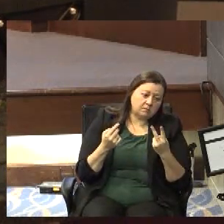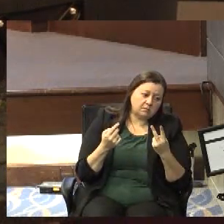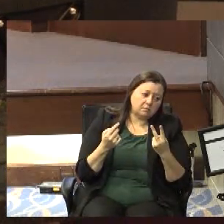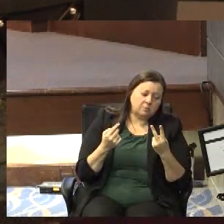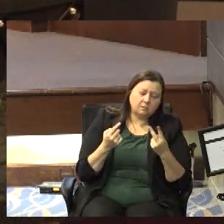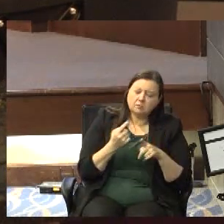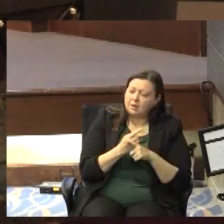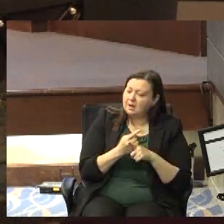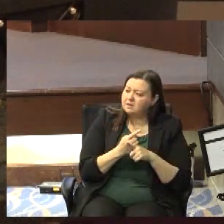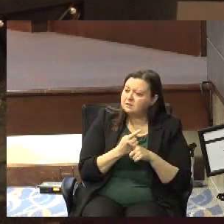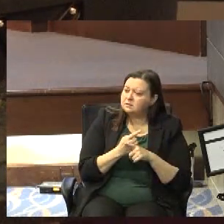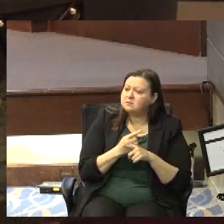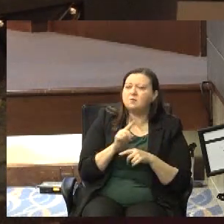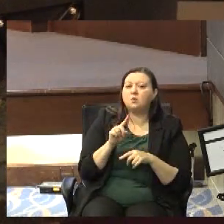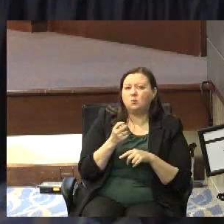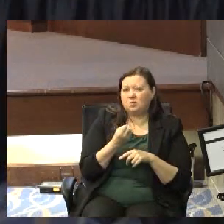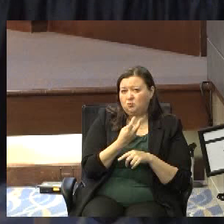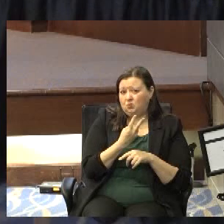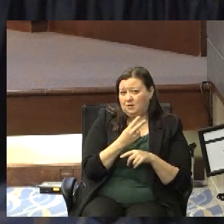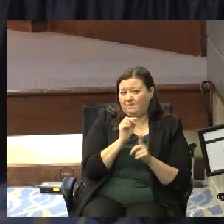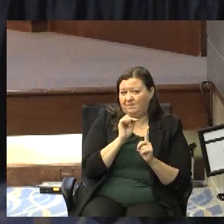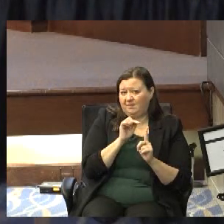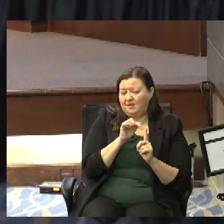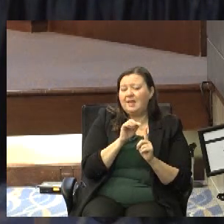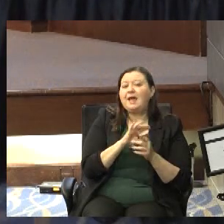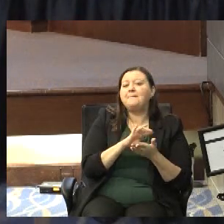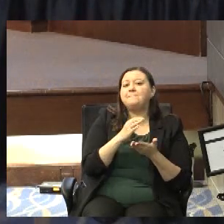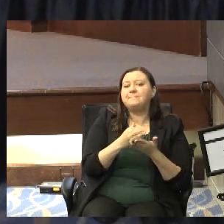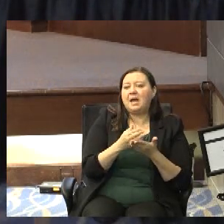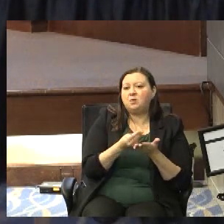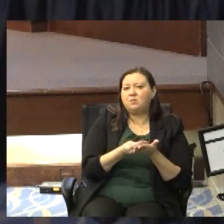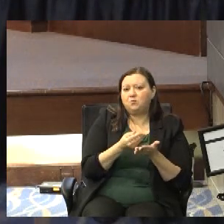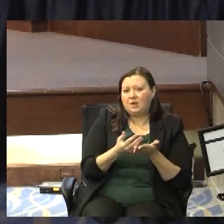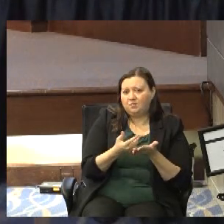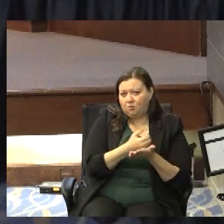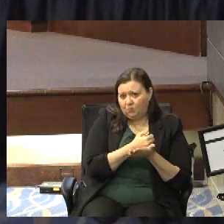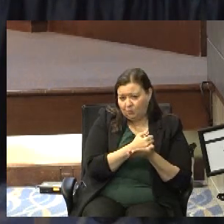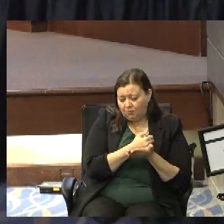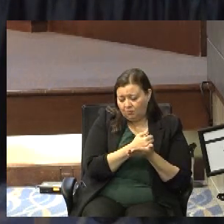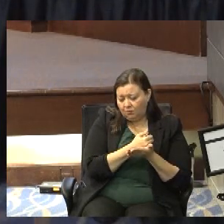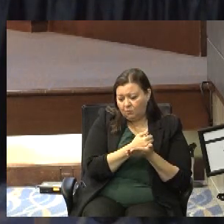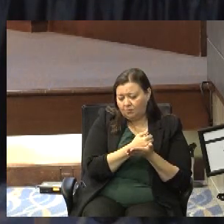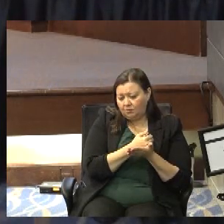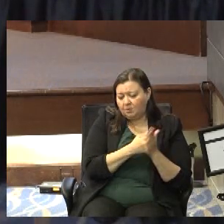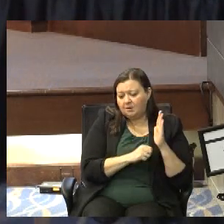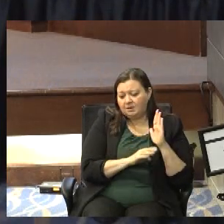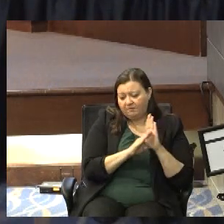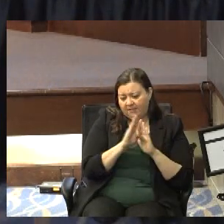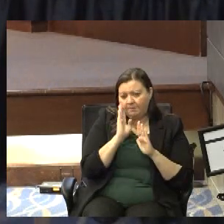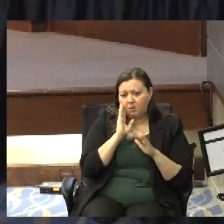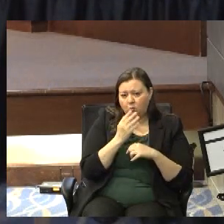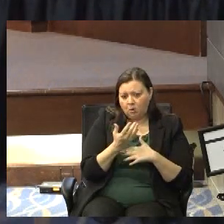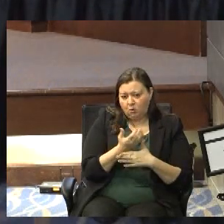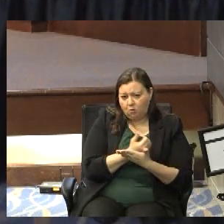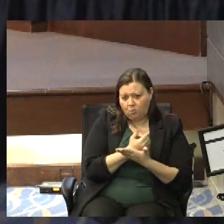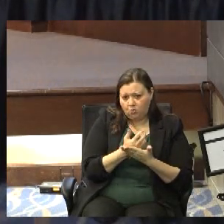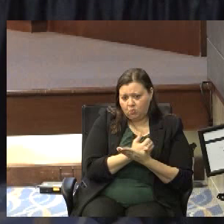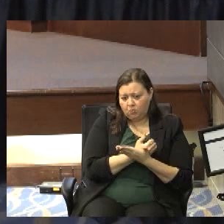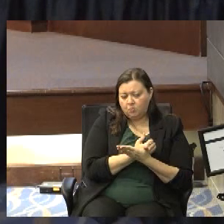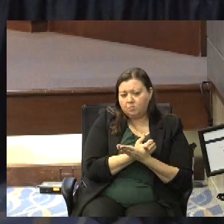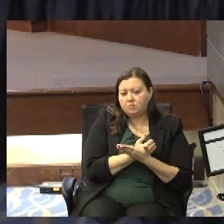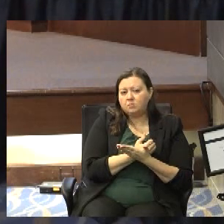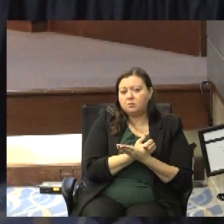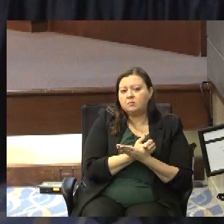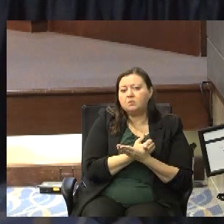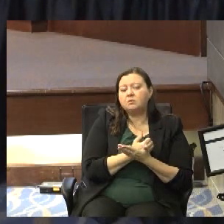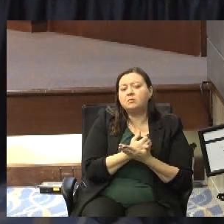Or? Yeah, so the 112 is actually the amount of revenue that the development will generate in TERS 4, so just